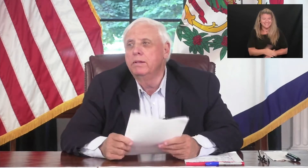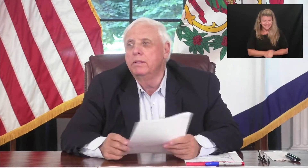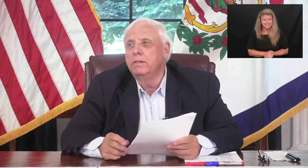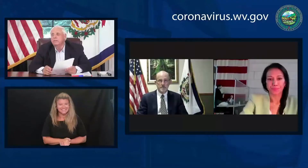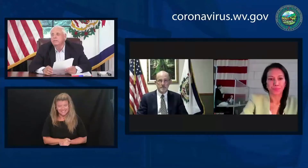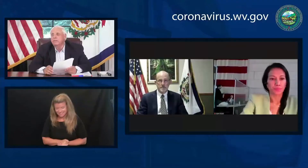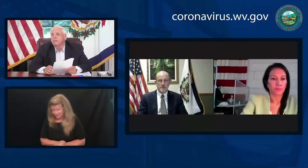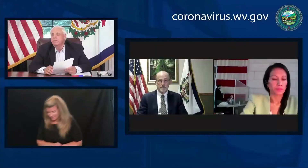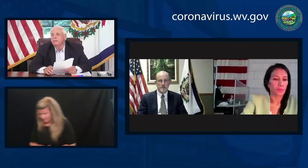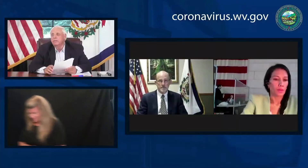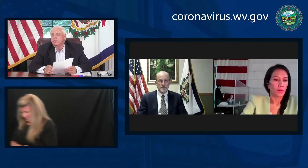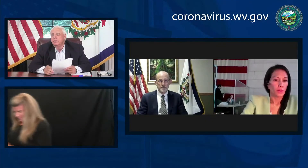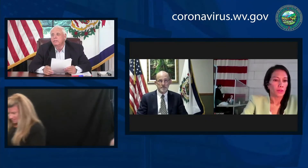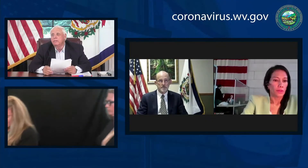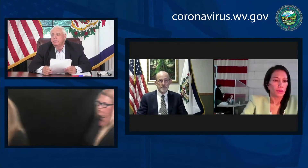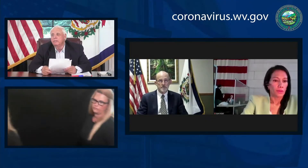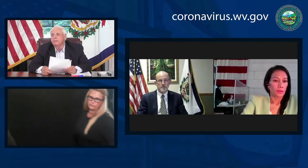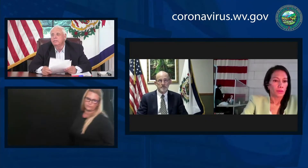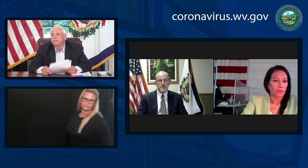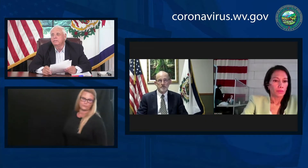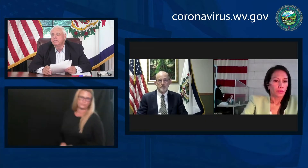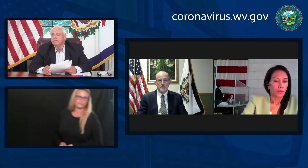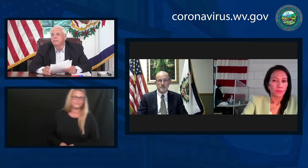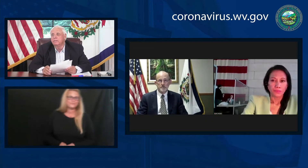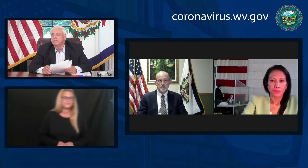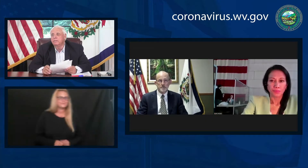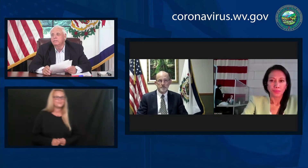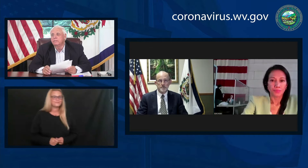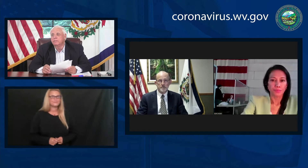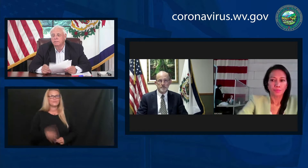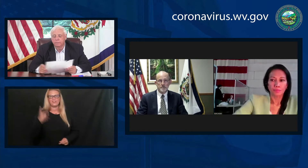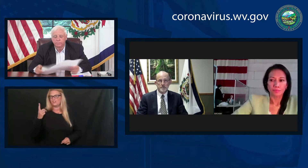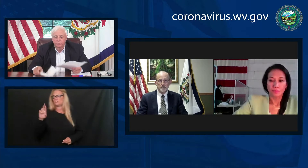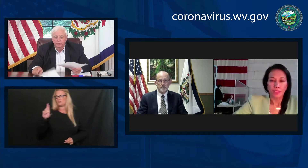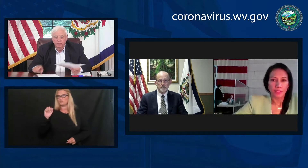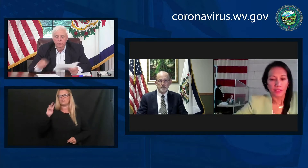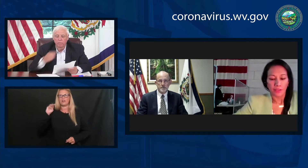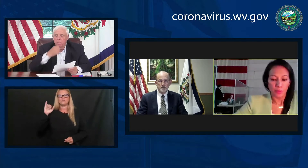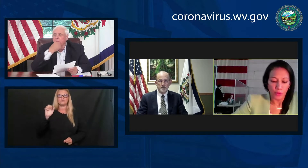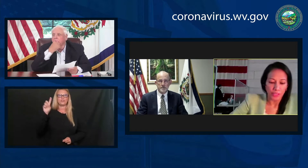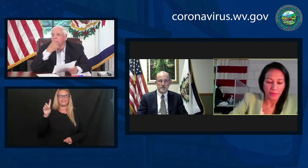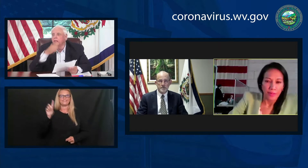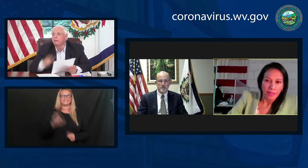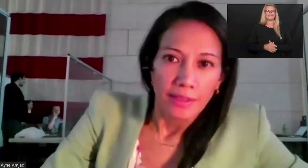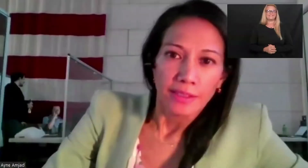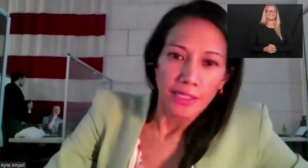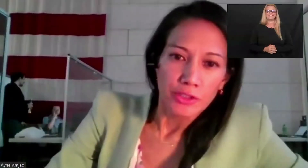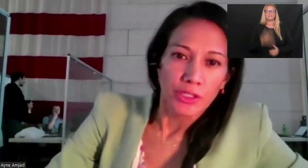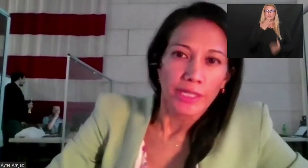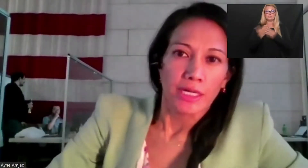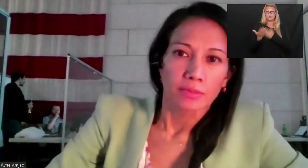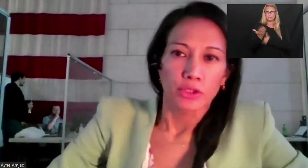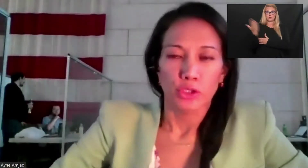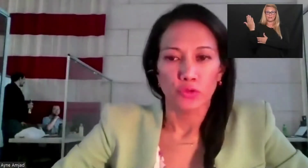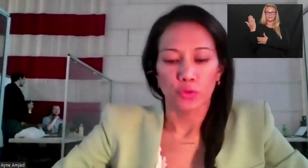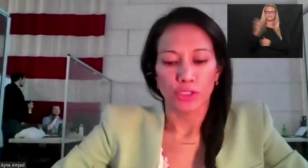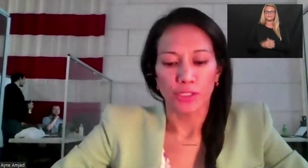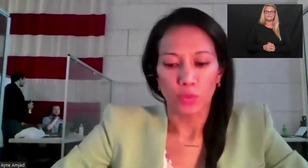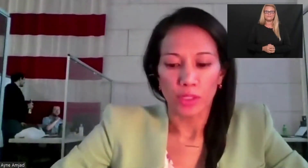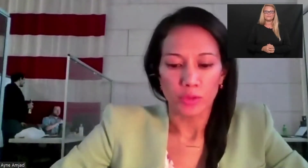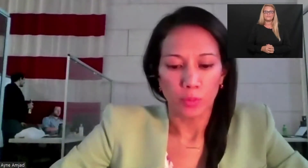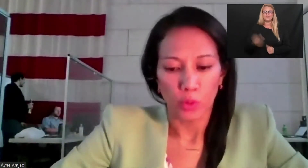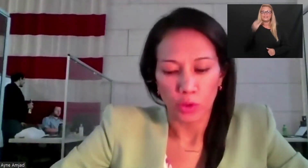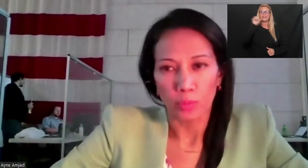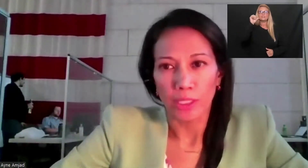All right, thank you, Governor. Let's now go to Dr. Ayn Amjad, our State Health Officer. Good morning. Yesterday, June